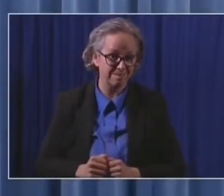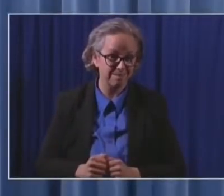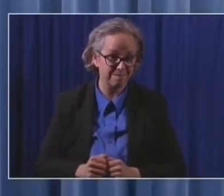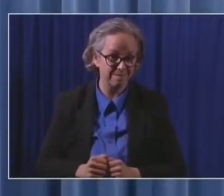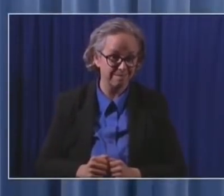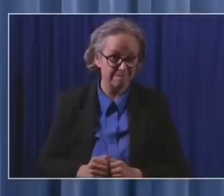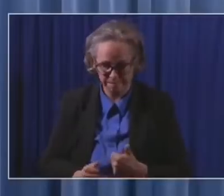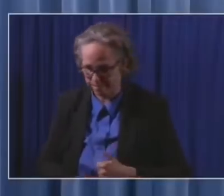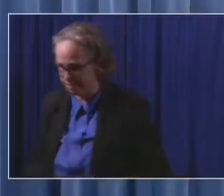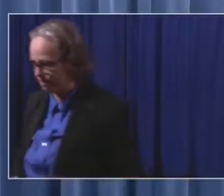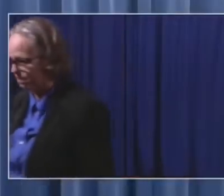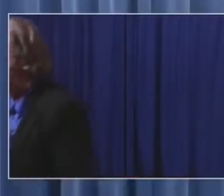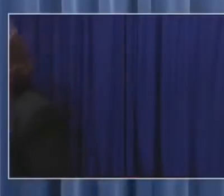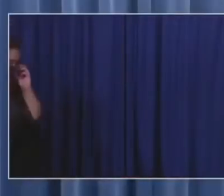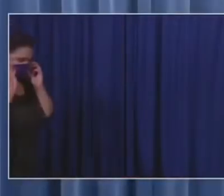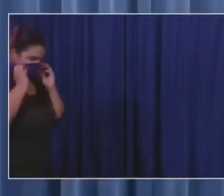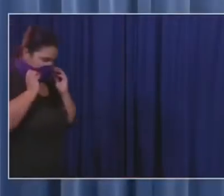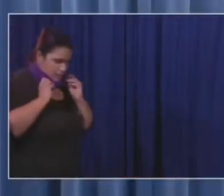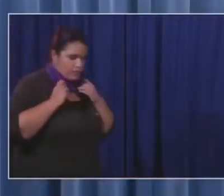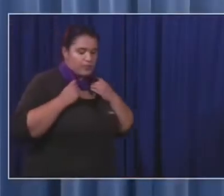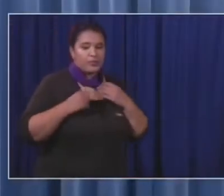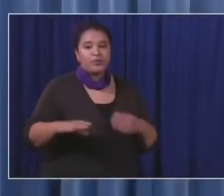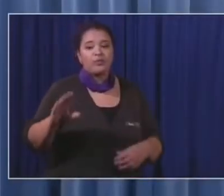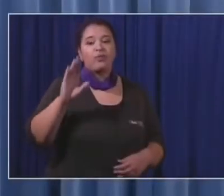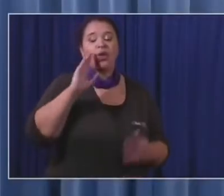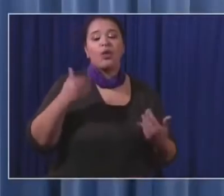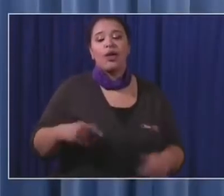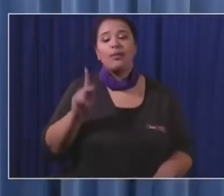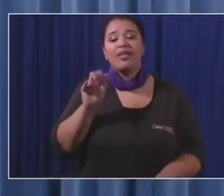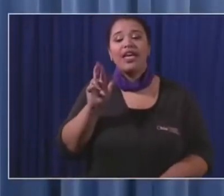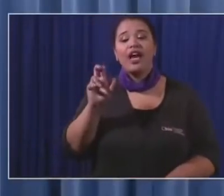year. Thank you.